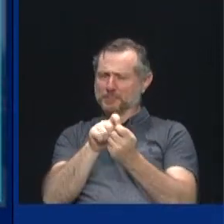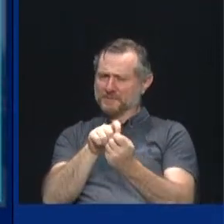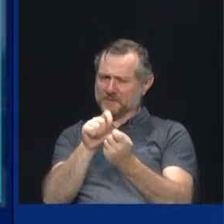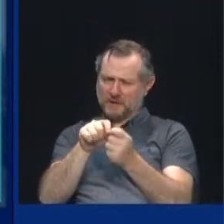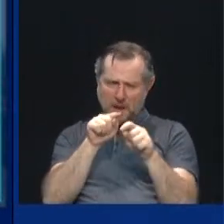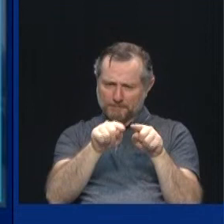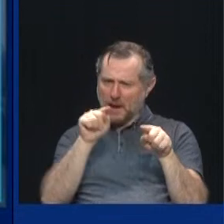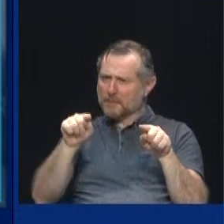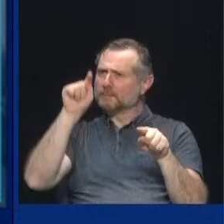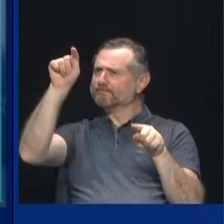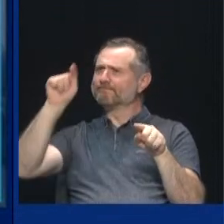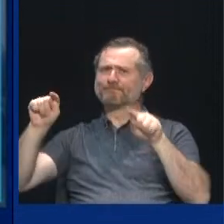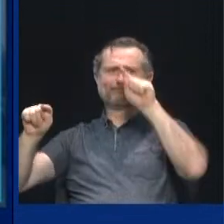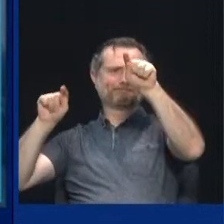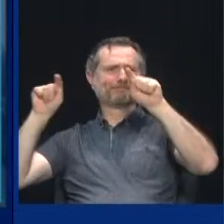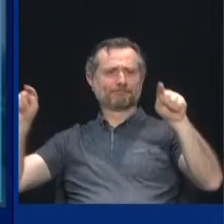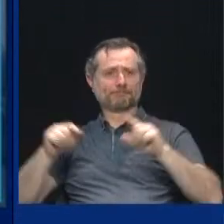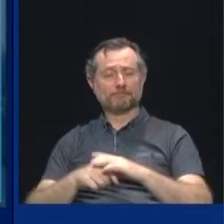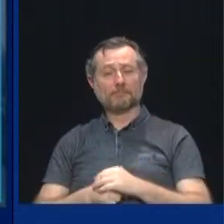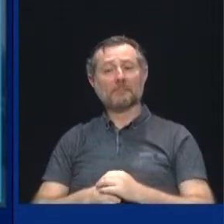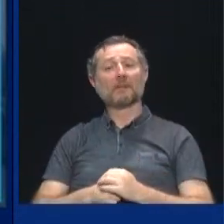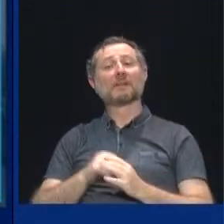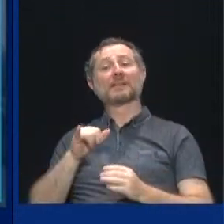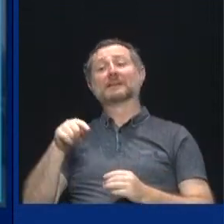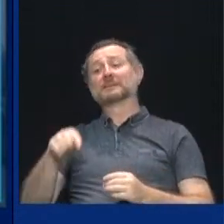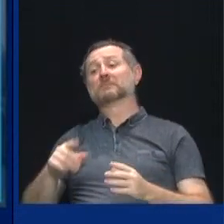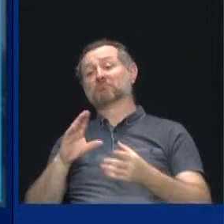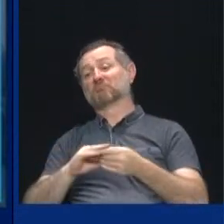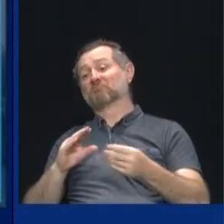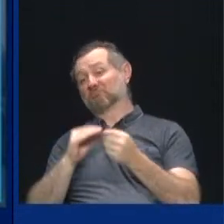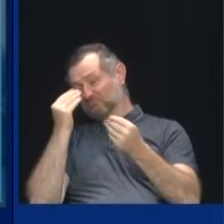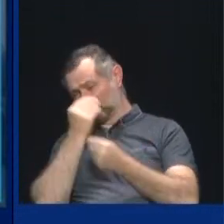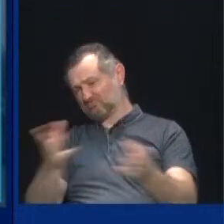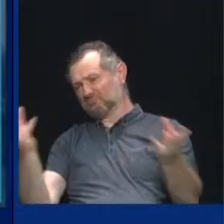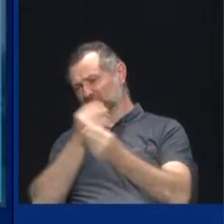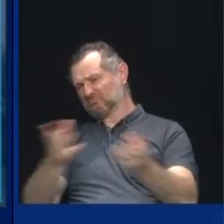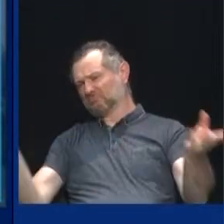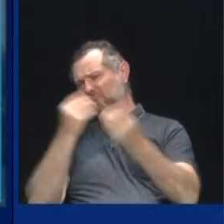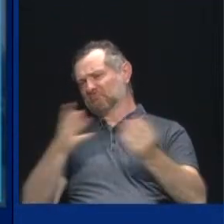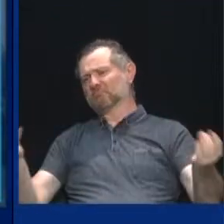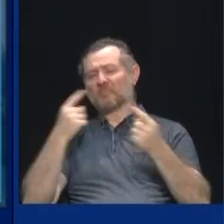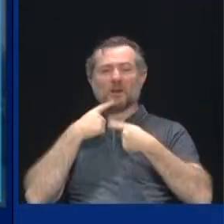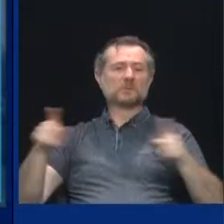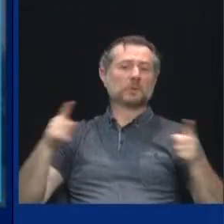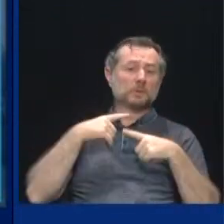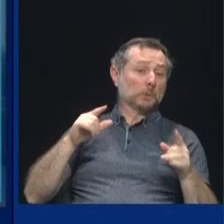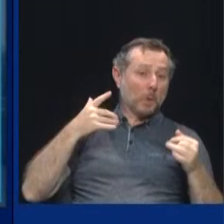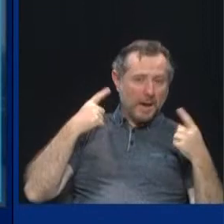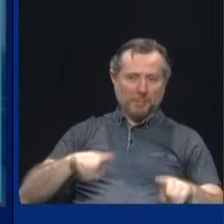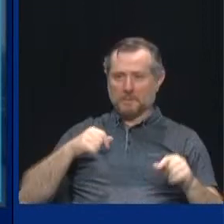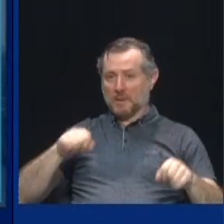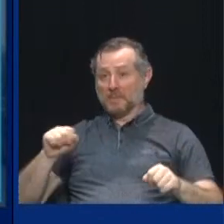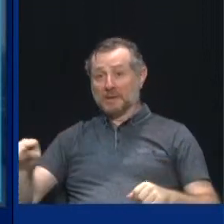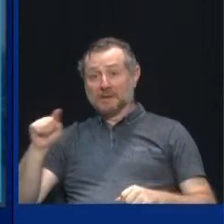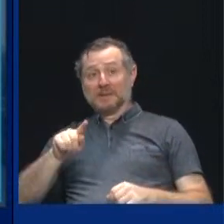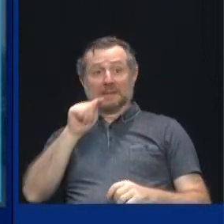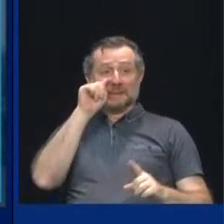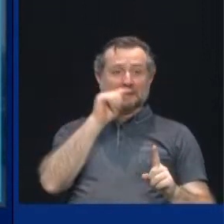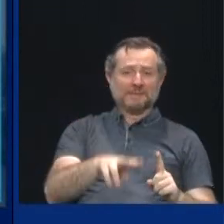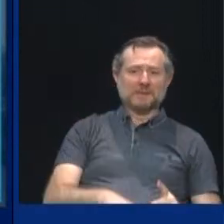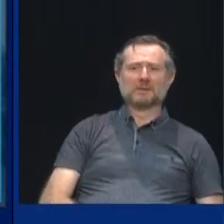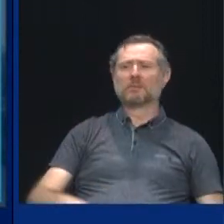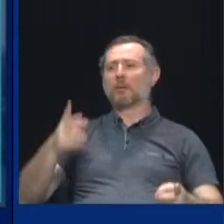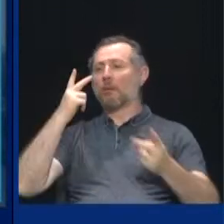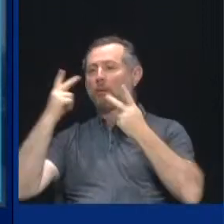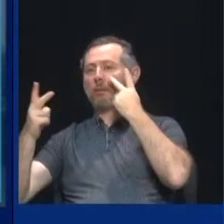We have communicated this message every way possible. You turn on the TV, you see everyone saying